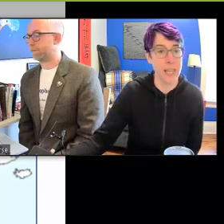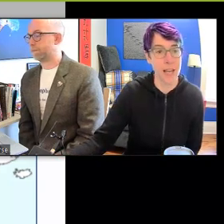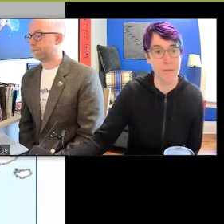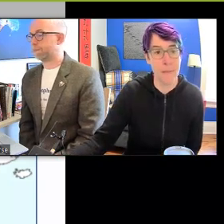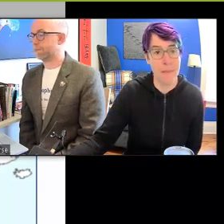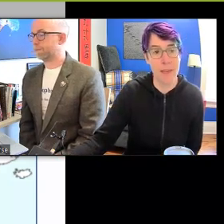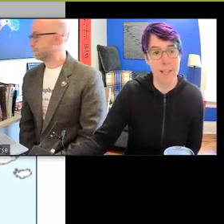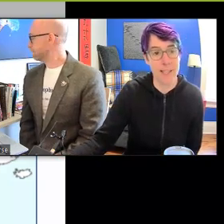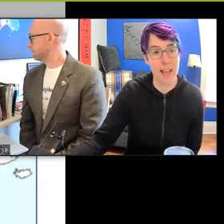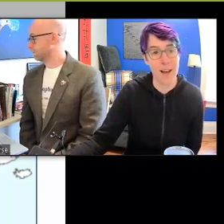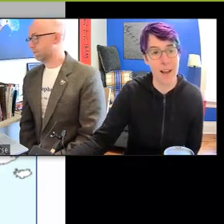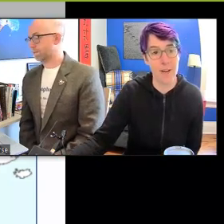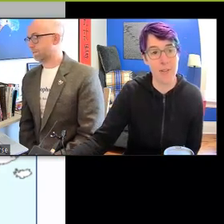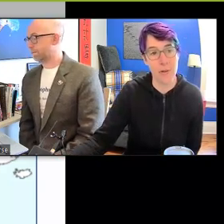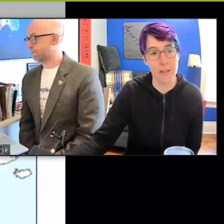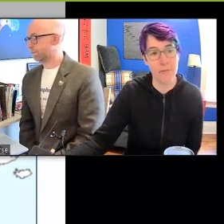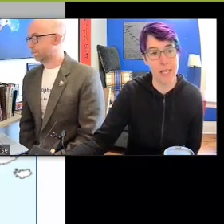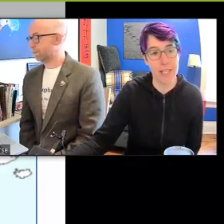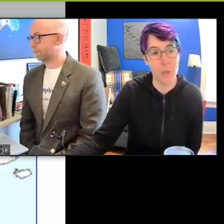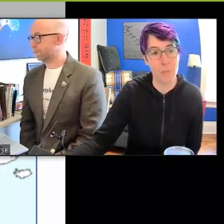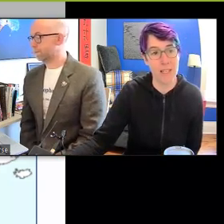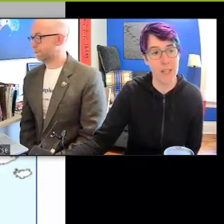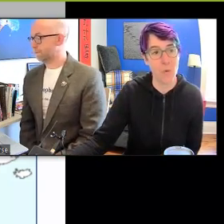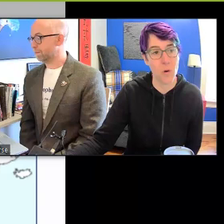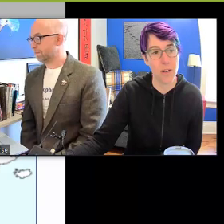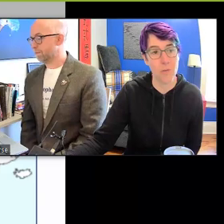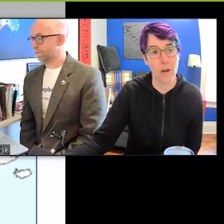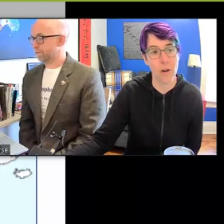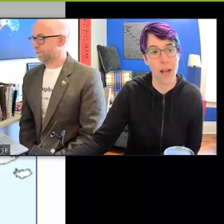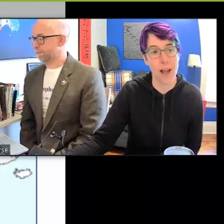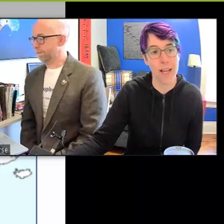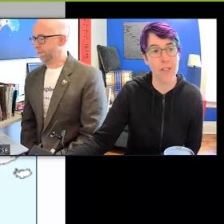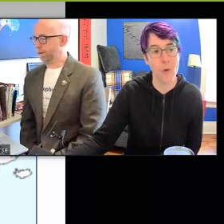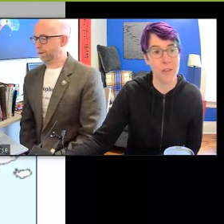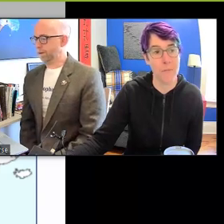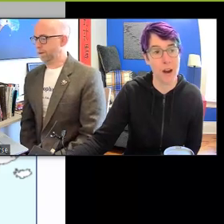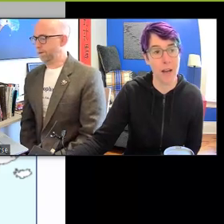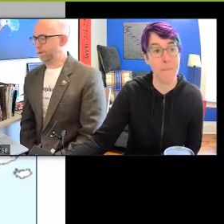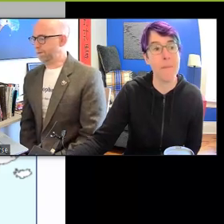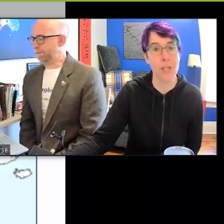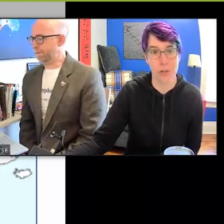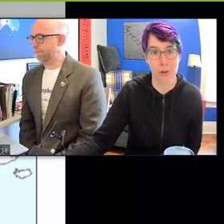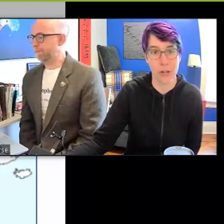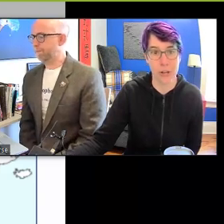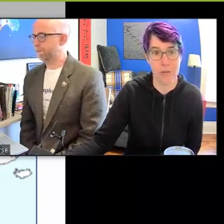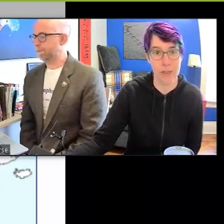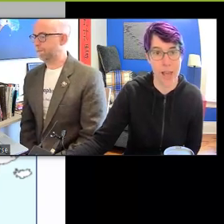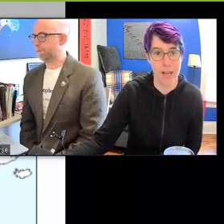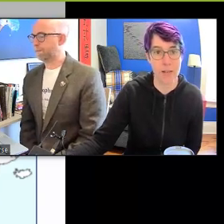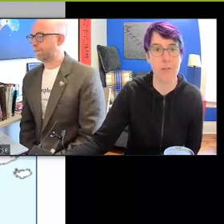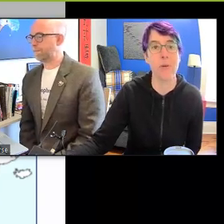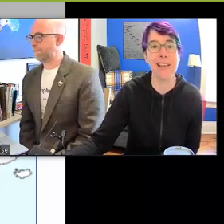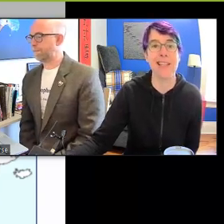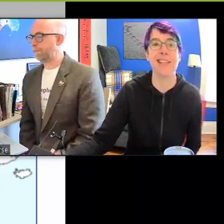certainly then mammoths and all sorts of related species were into North America much earlier than